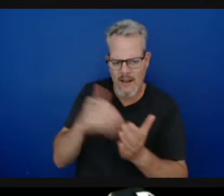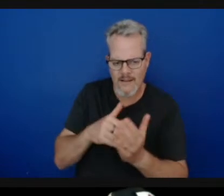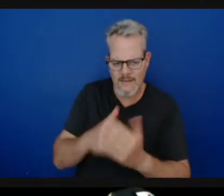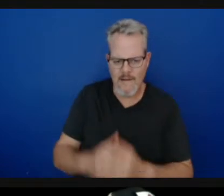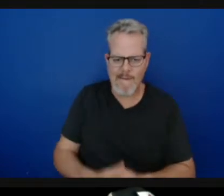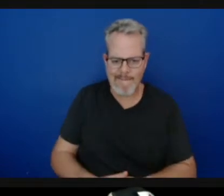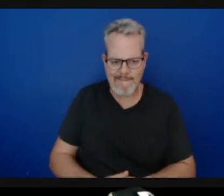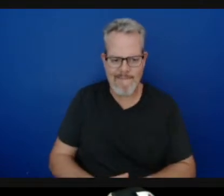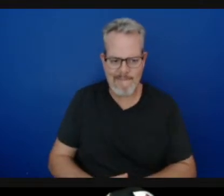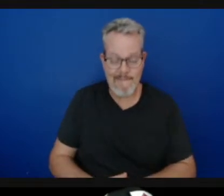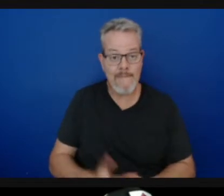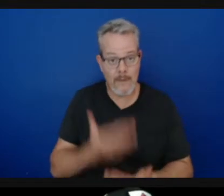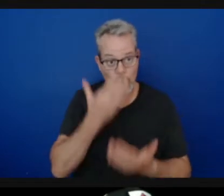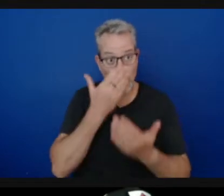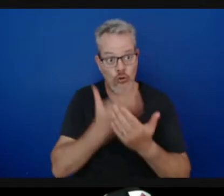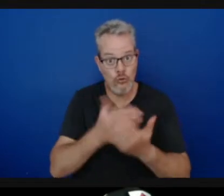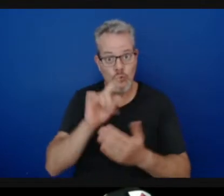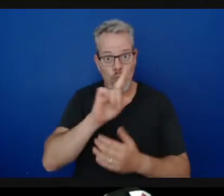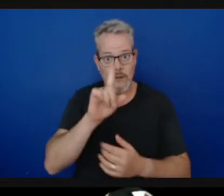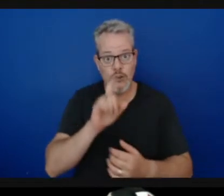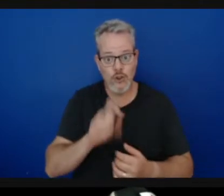Yeah, that's a good question.